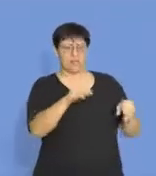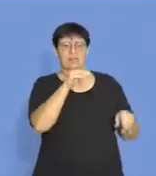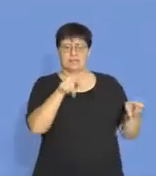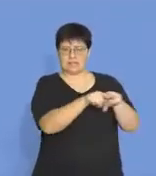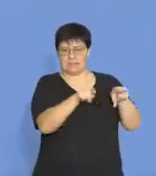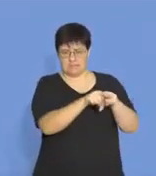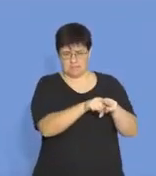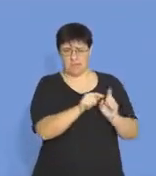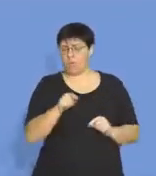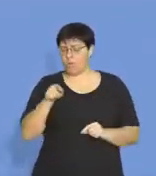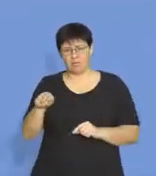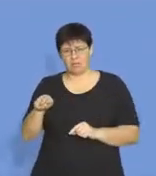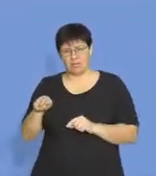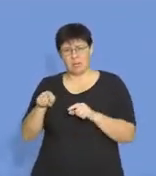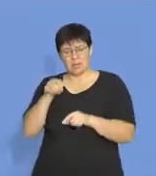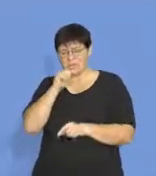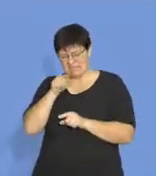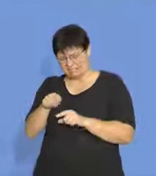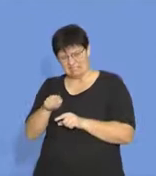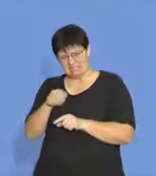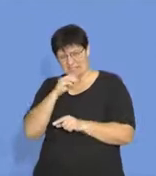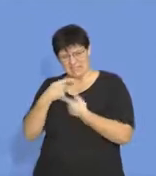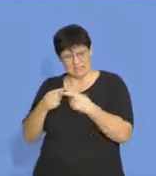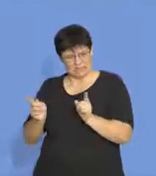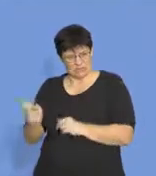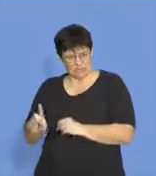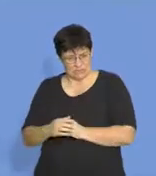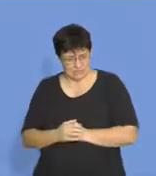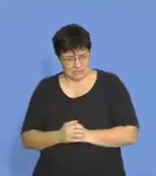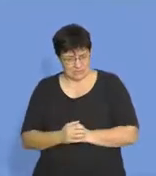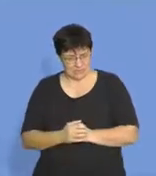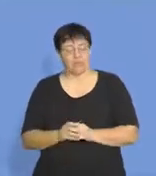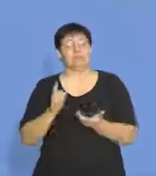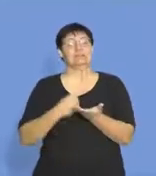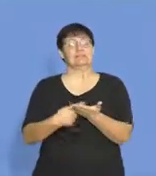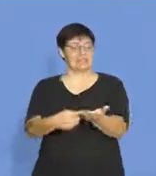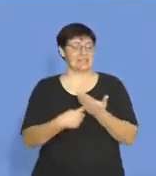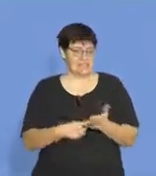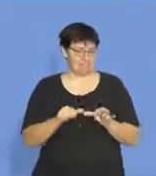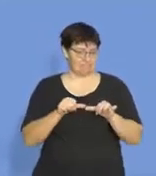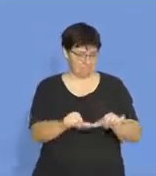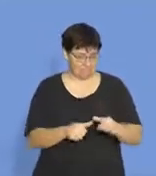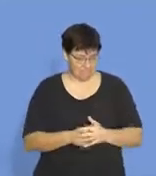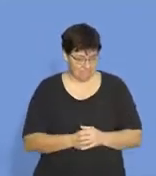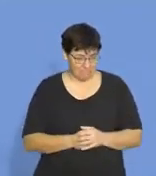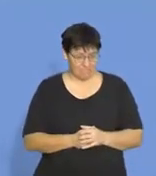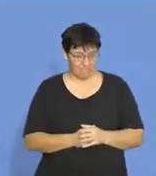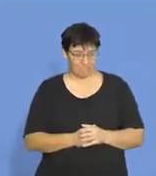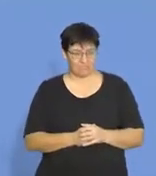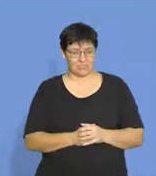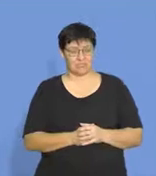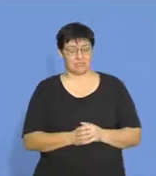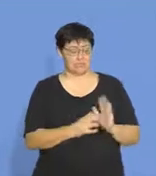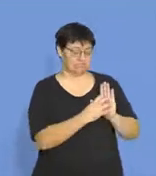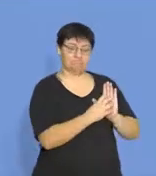thing or is there something different there? But we're just going to talk about that as we move along.